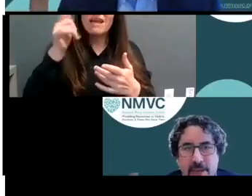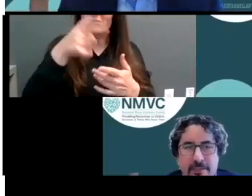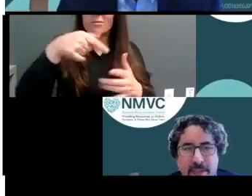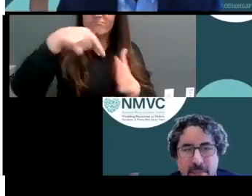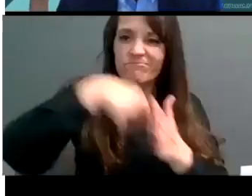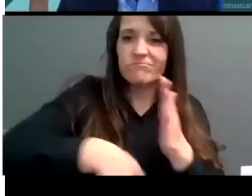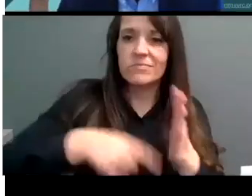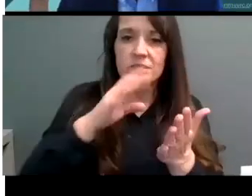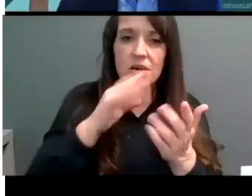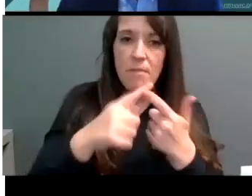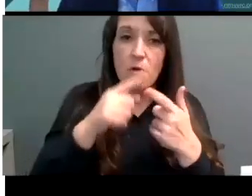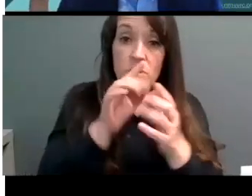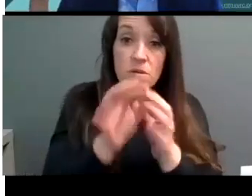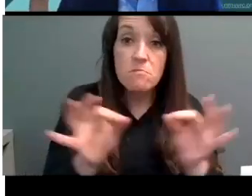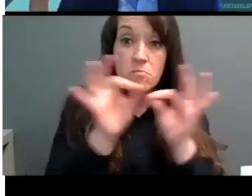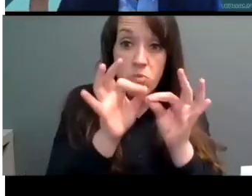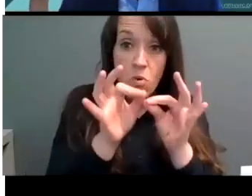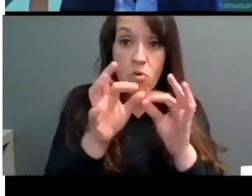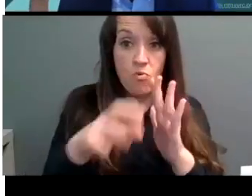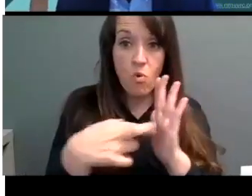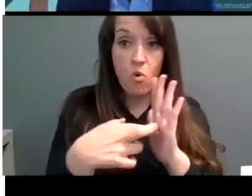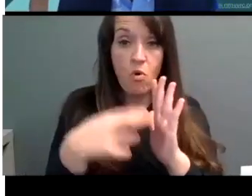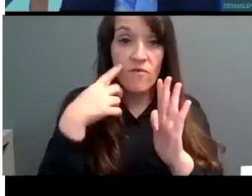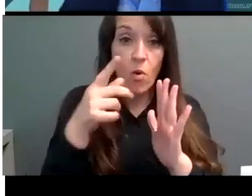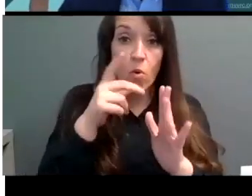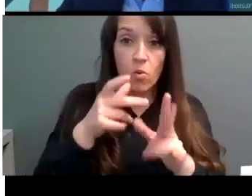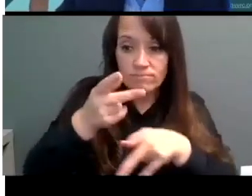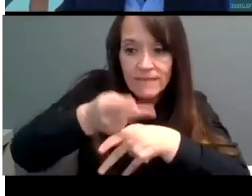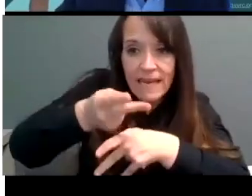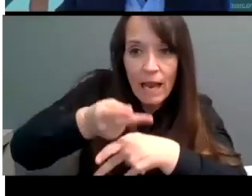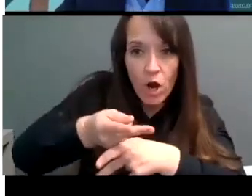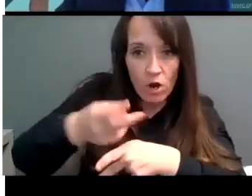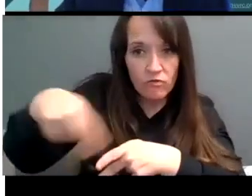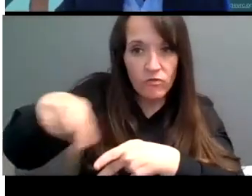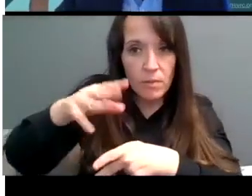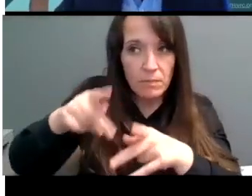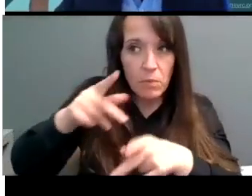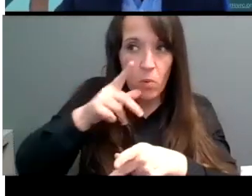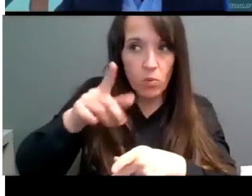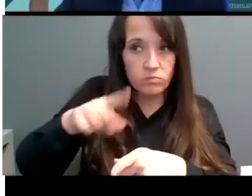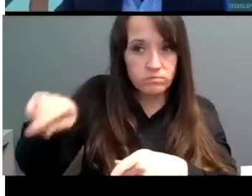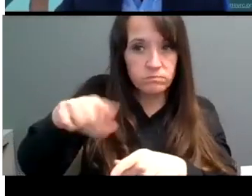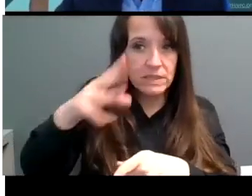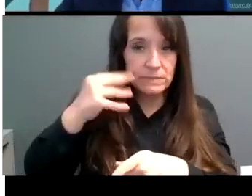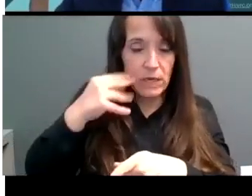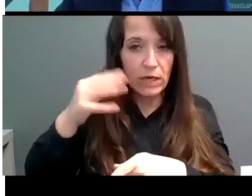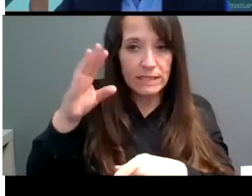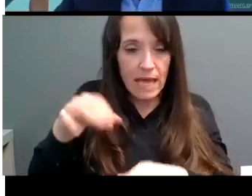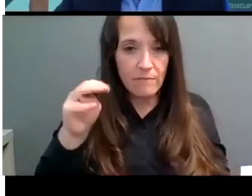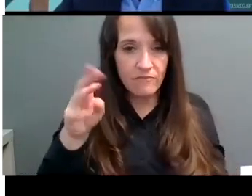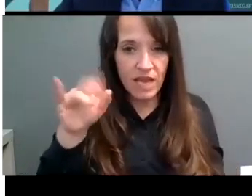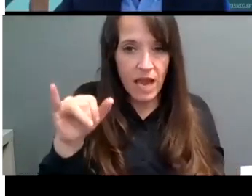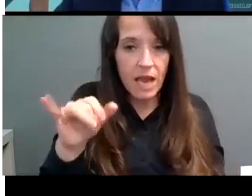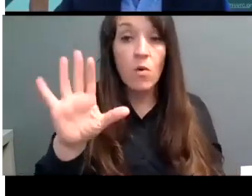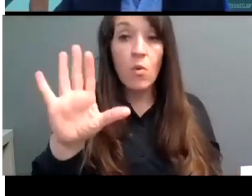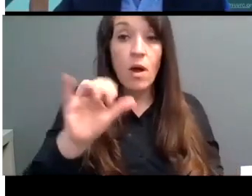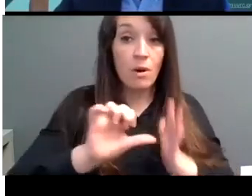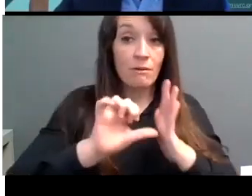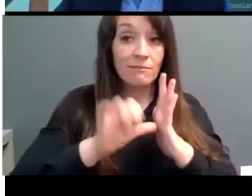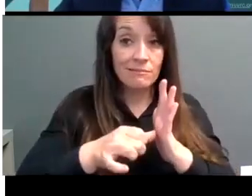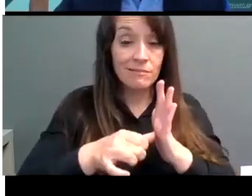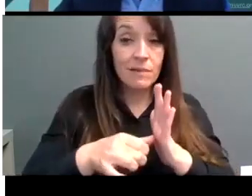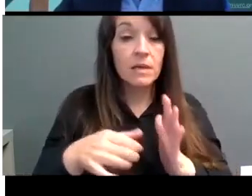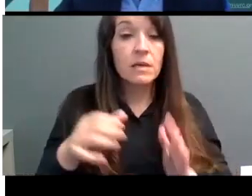that we have to keep in mind that kids and adolescents are not mini adults, and that we have to pay attention to an individual's age,